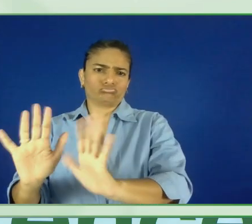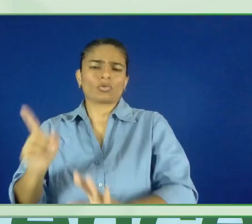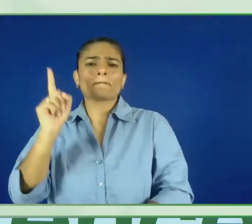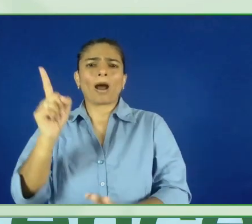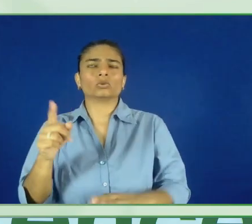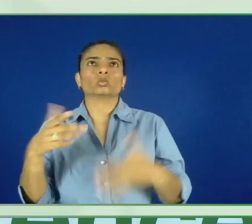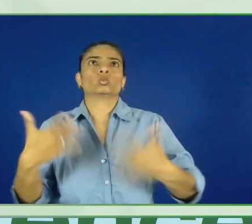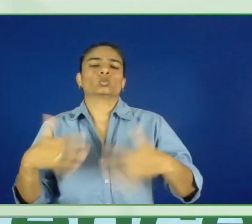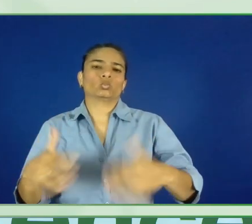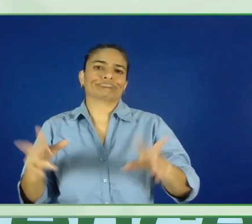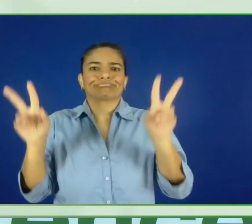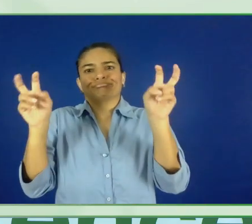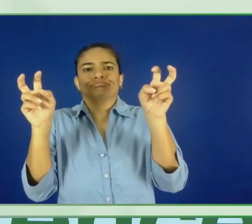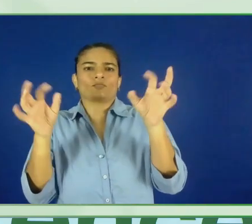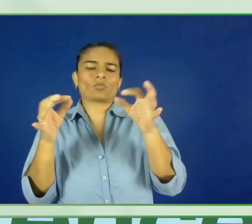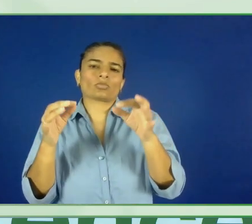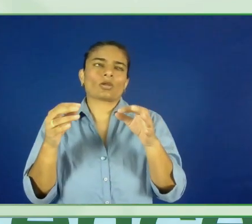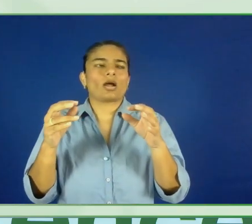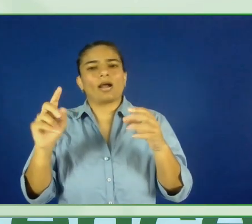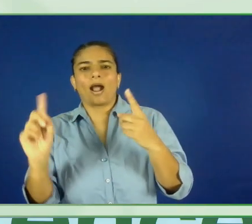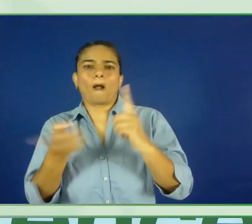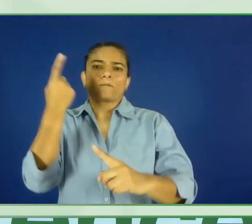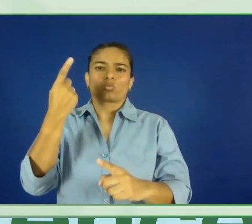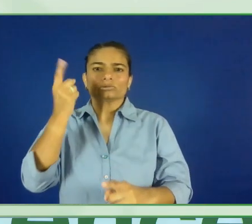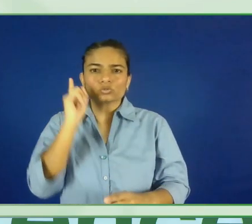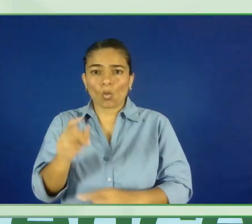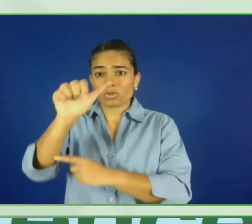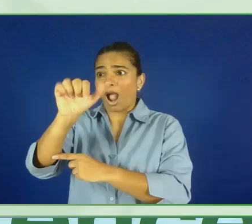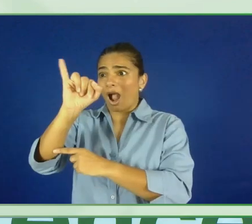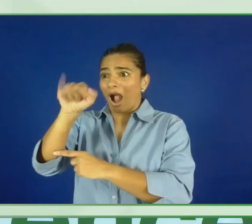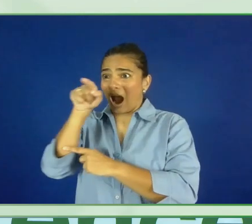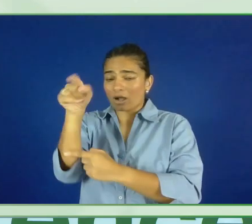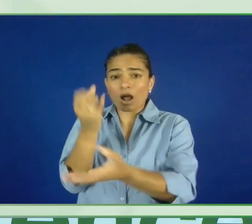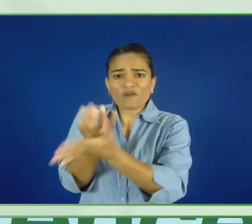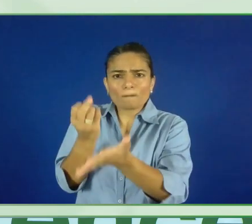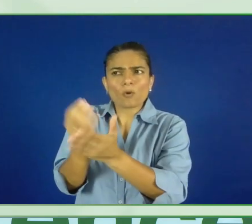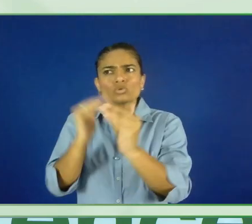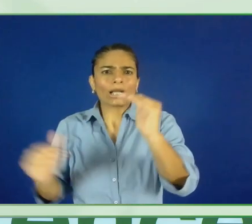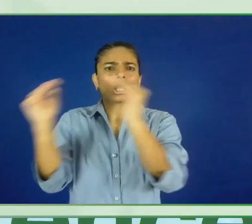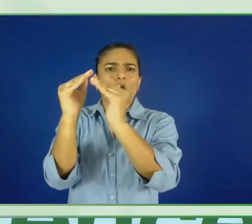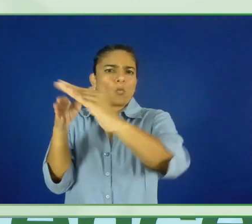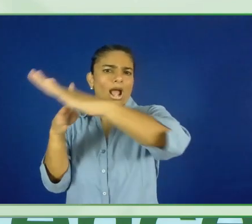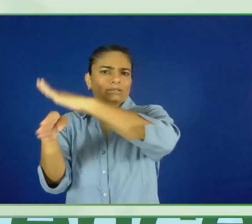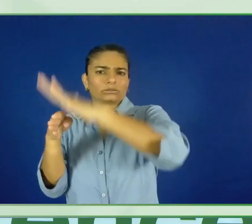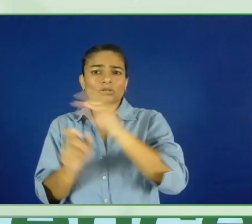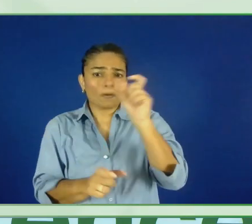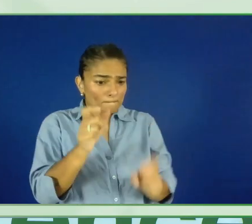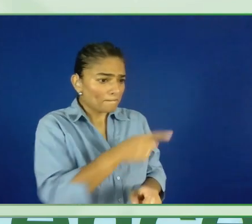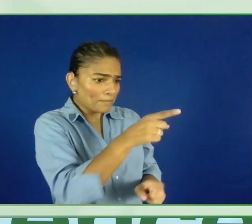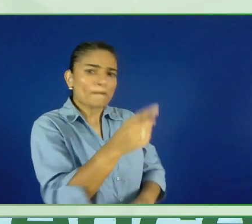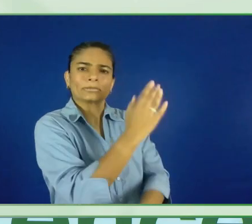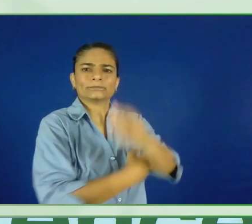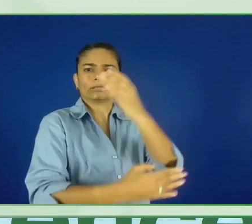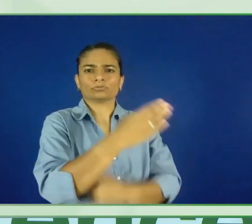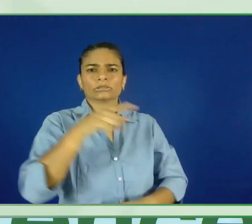for all of us, for people with disabilities, and an angle that Ioana will also cover in her presentations. We started our own projects